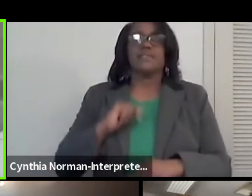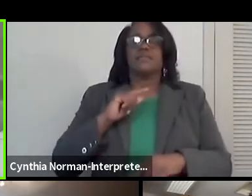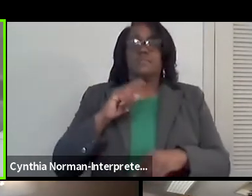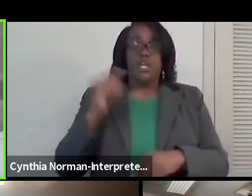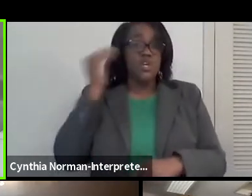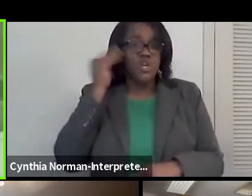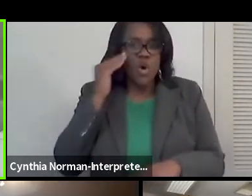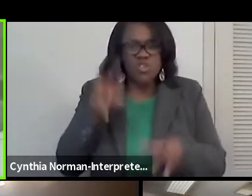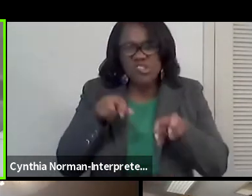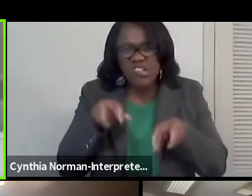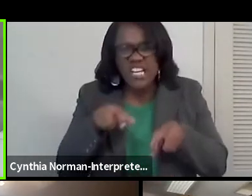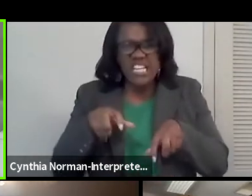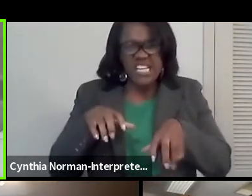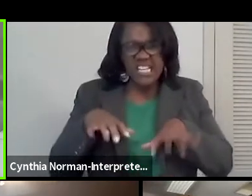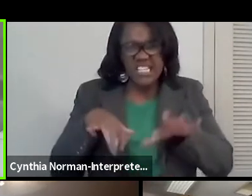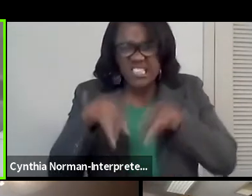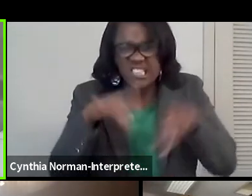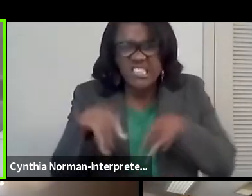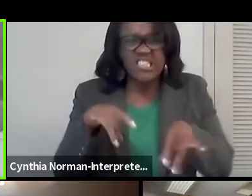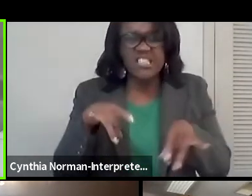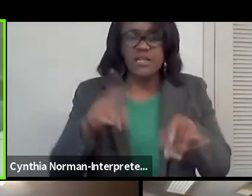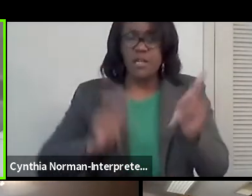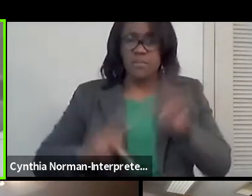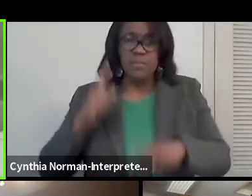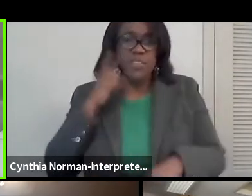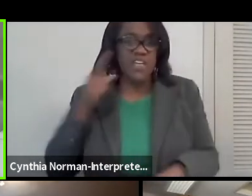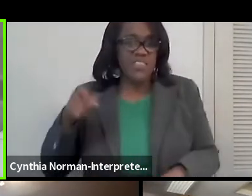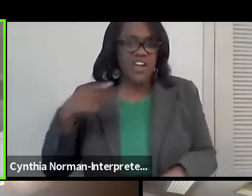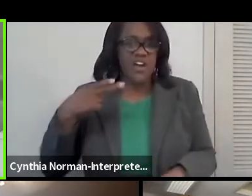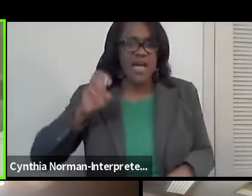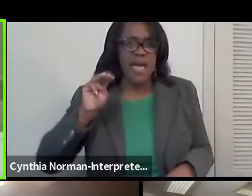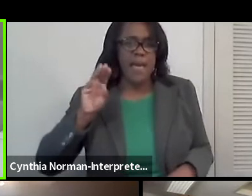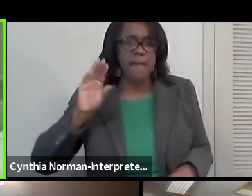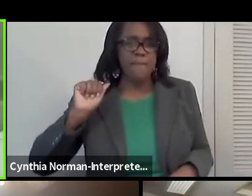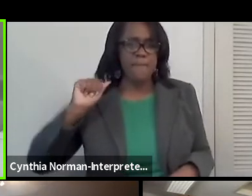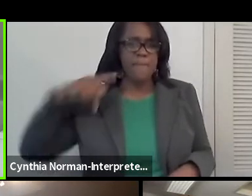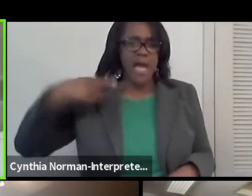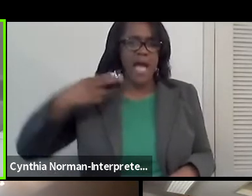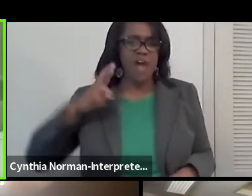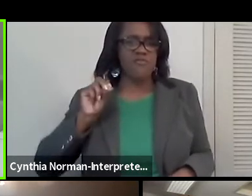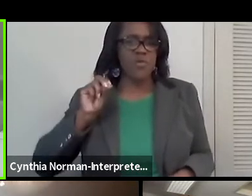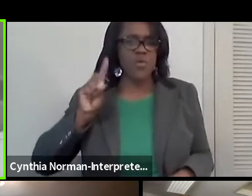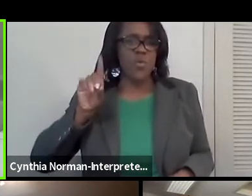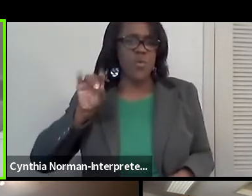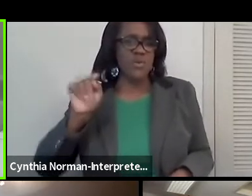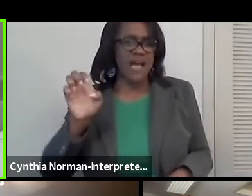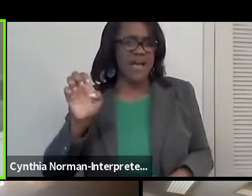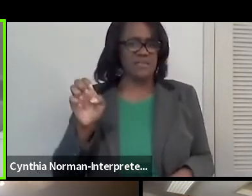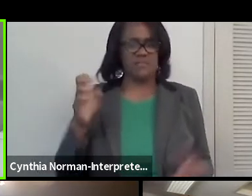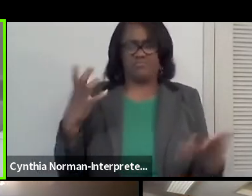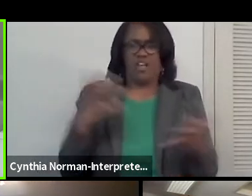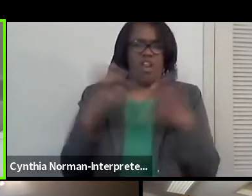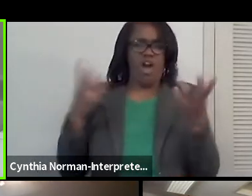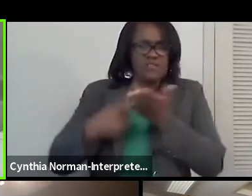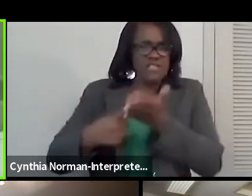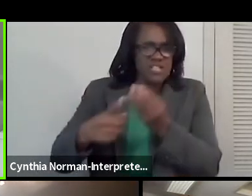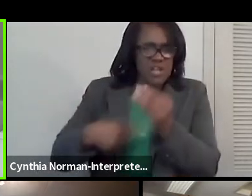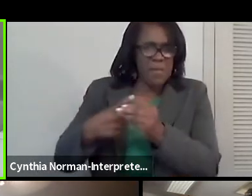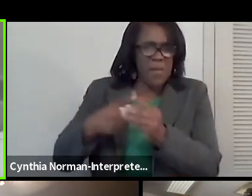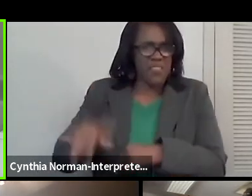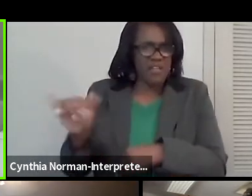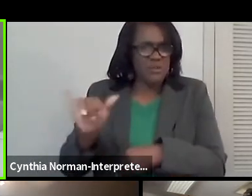greedy scavengers. People think that they're hermaphrodites, and there's a lot of lore around that as well. When in fact,